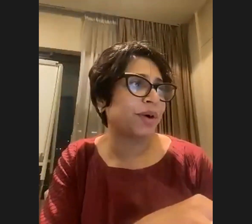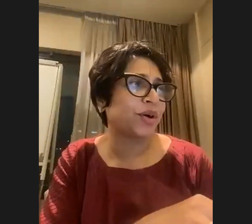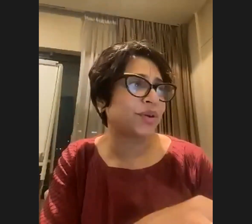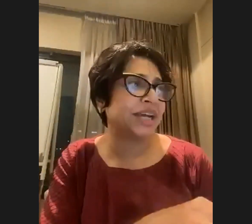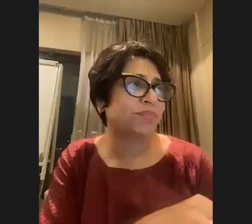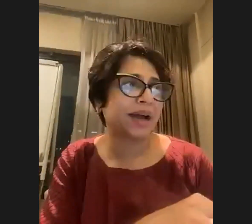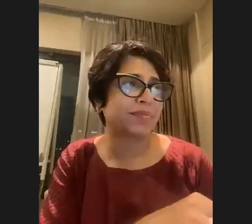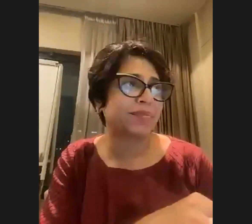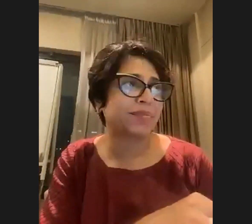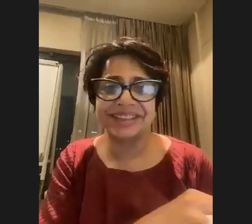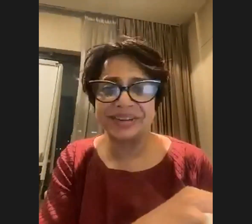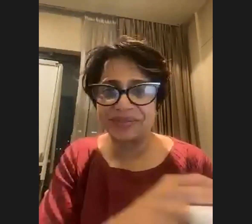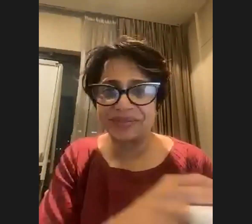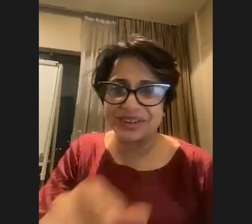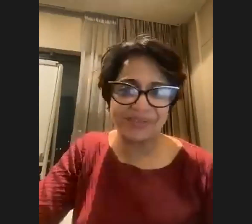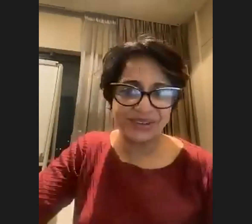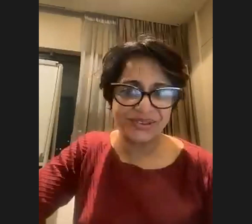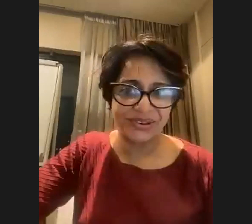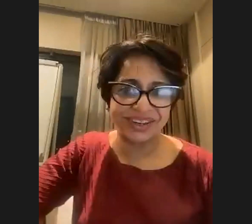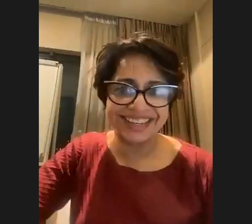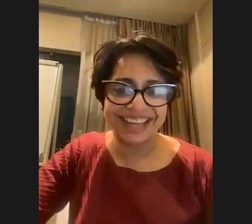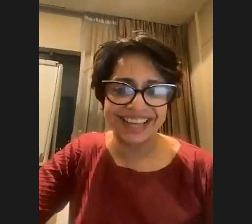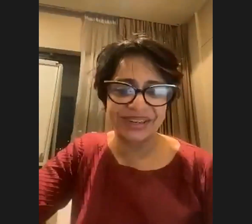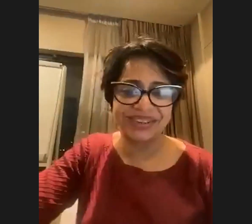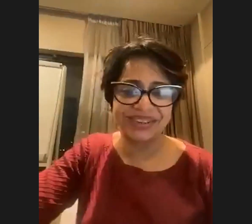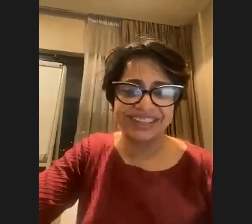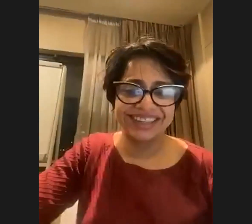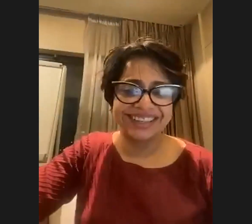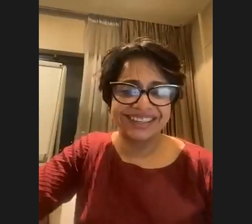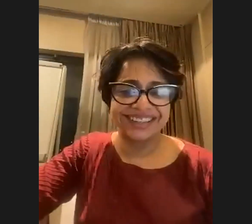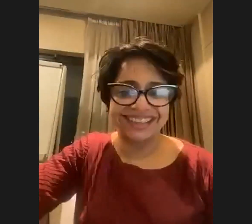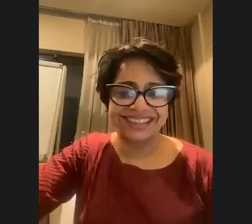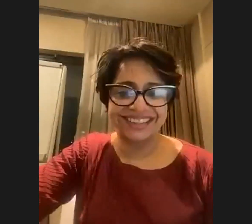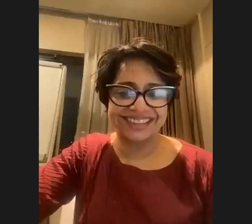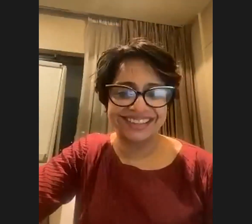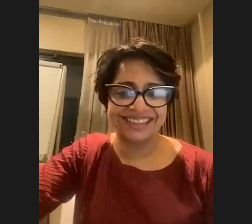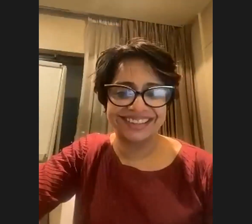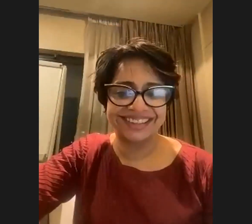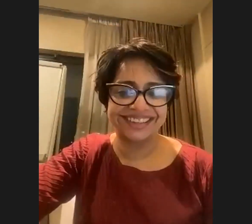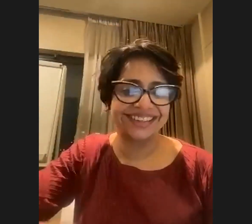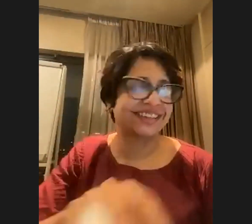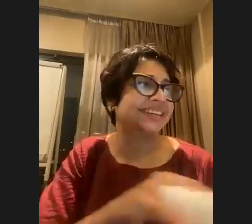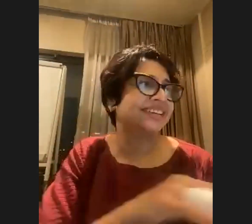much about it, but I'm glad that the interpreters were able to join us. Thank you.